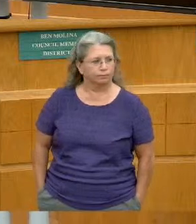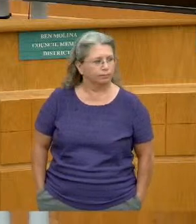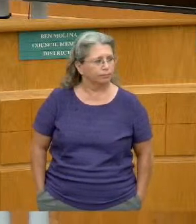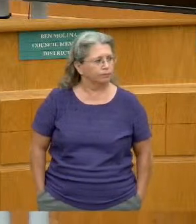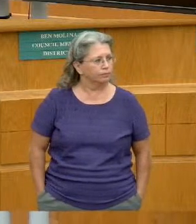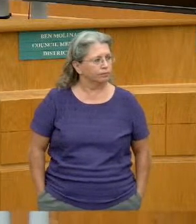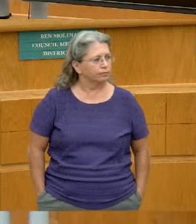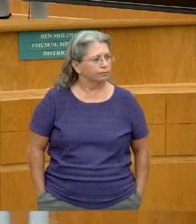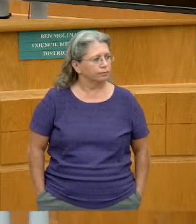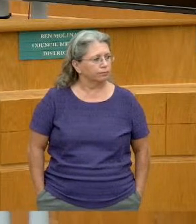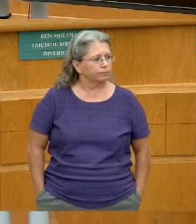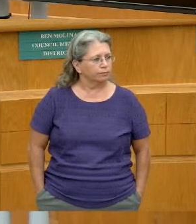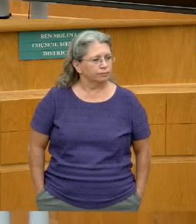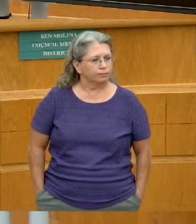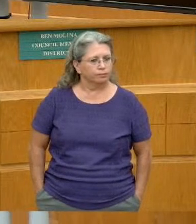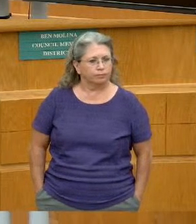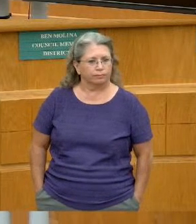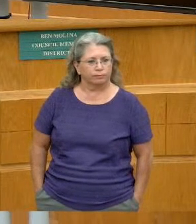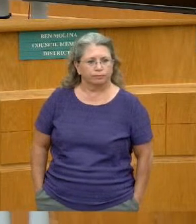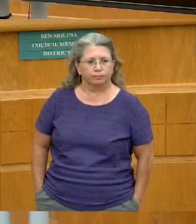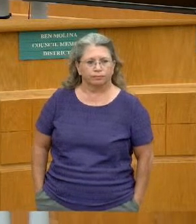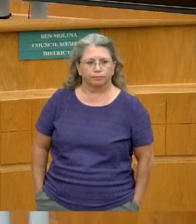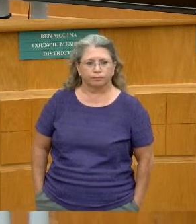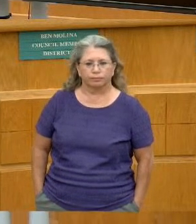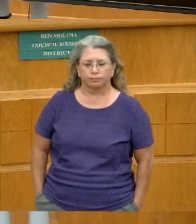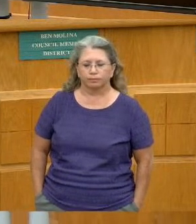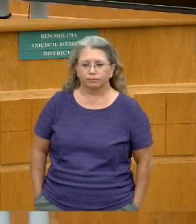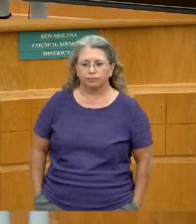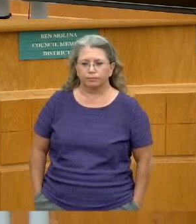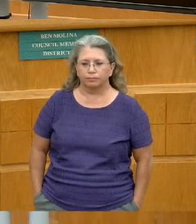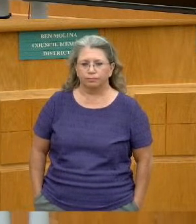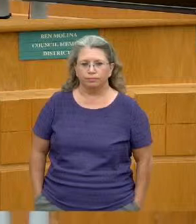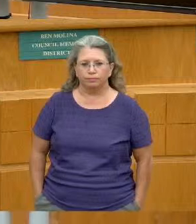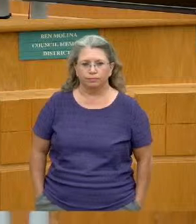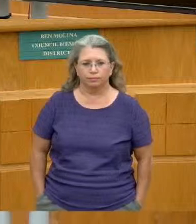gobernador aminoren estos casos por el virus.